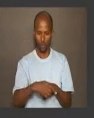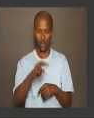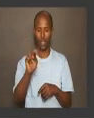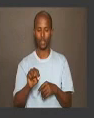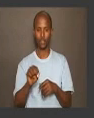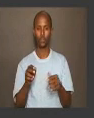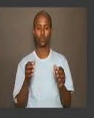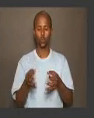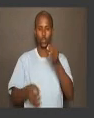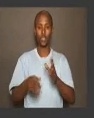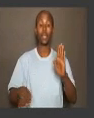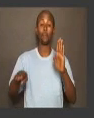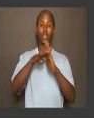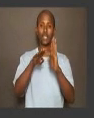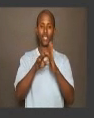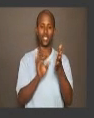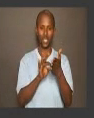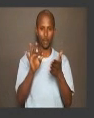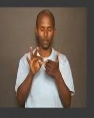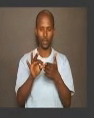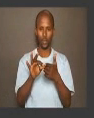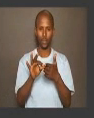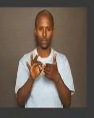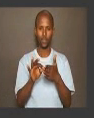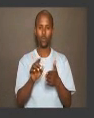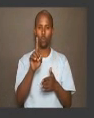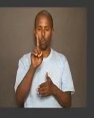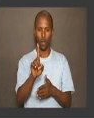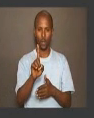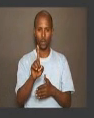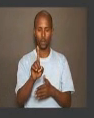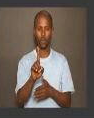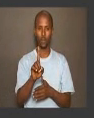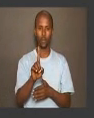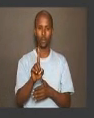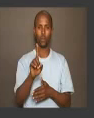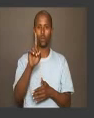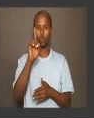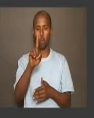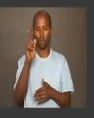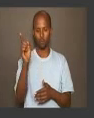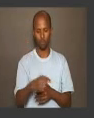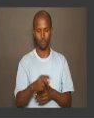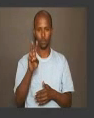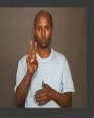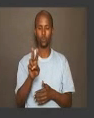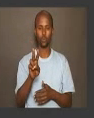which represents the numbers 1, 1 over